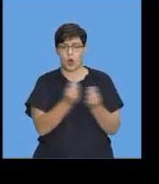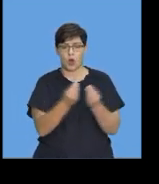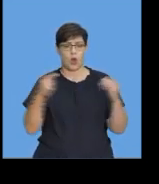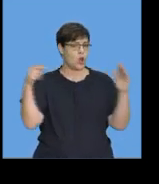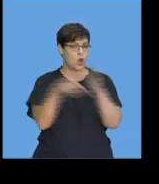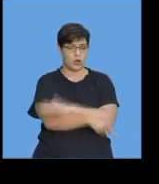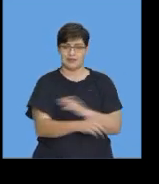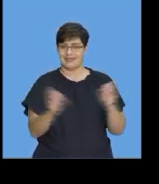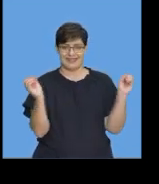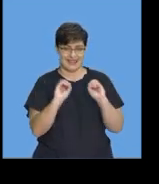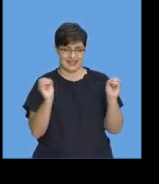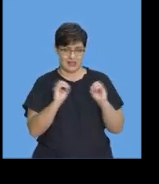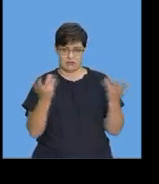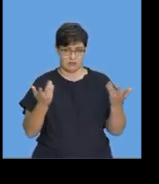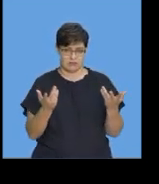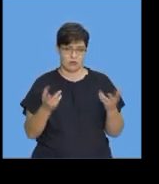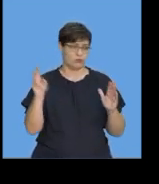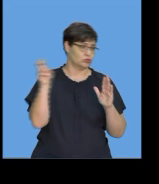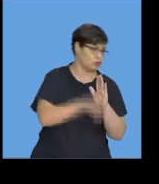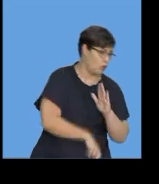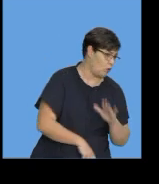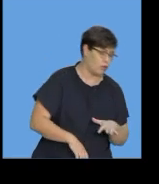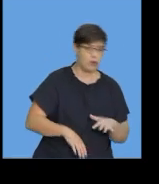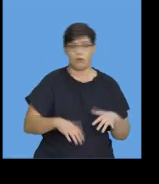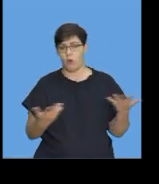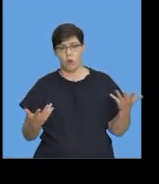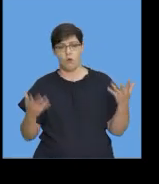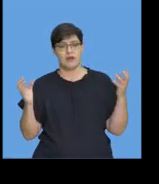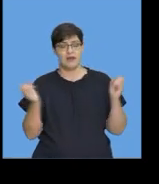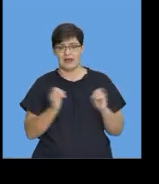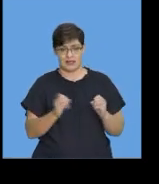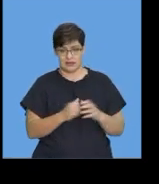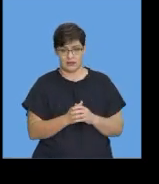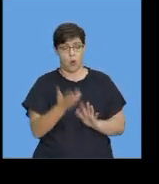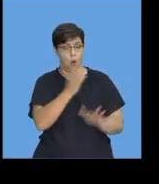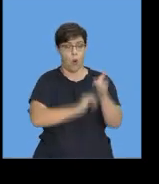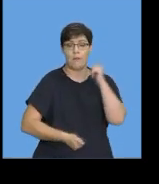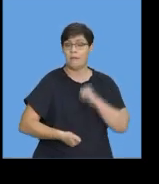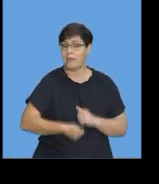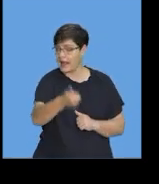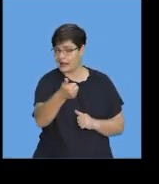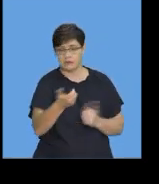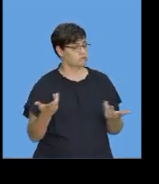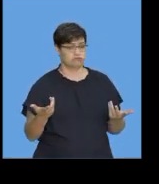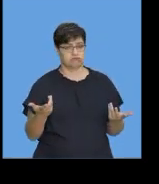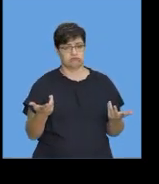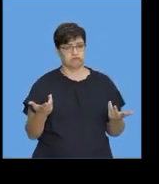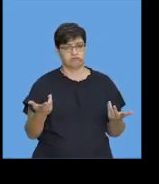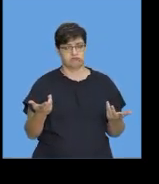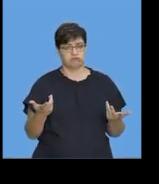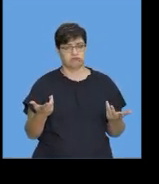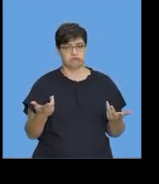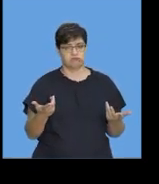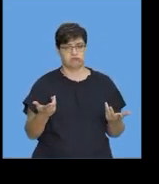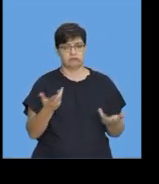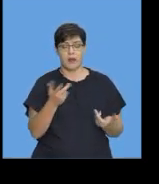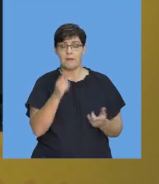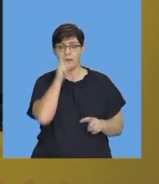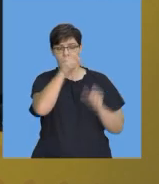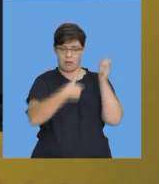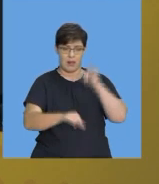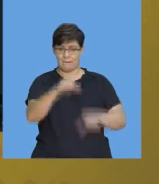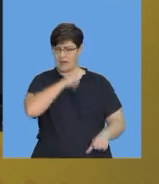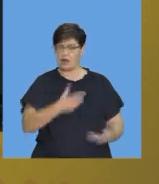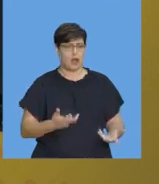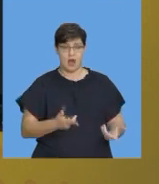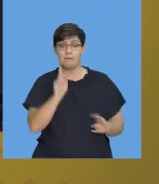has been stolen or no stock item has been returned. In this particular question, there's no return. But